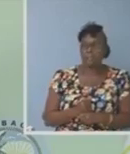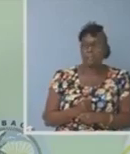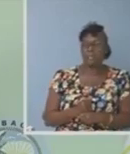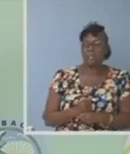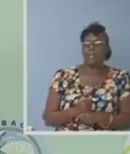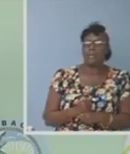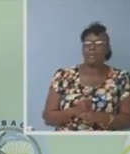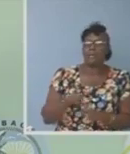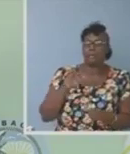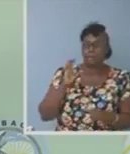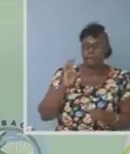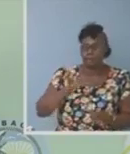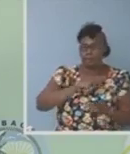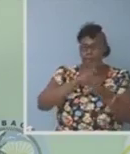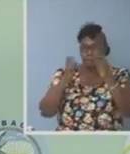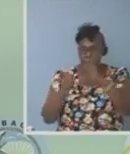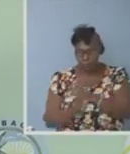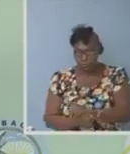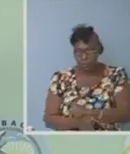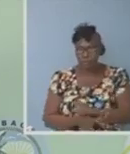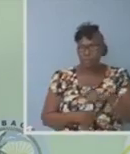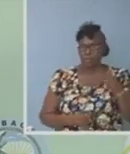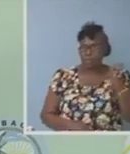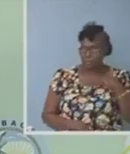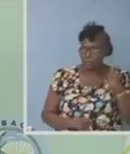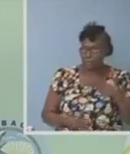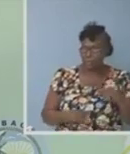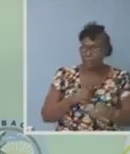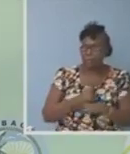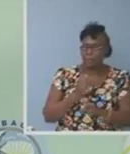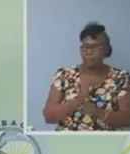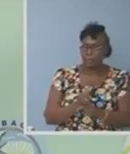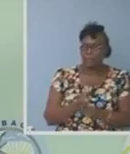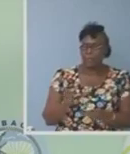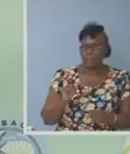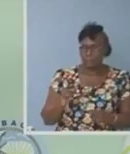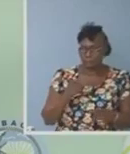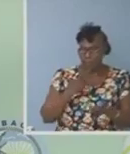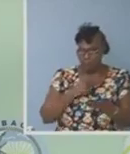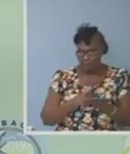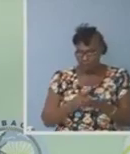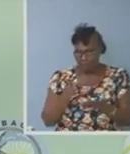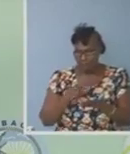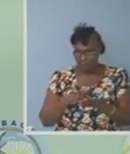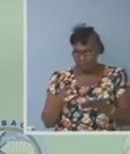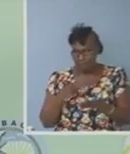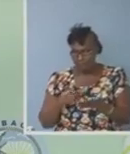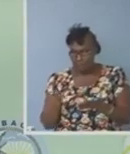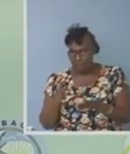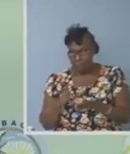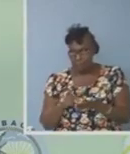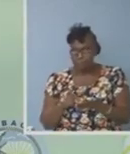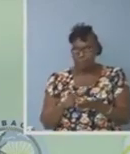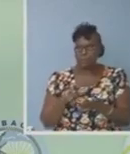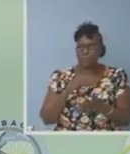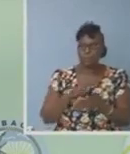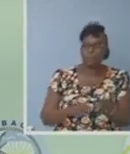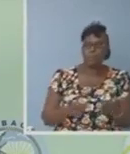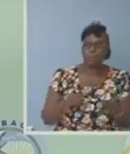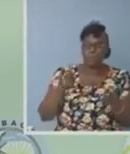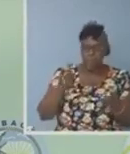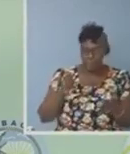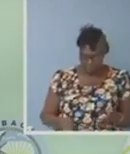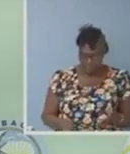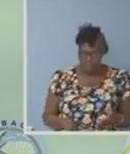foreign exchange in Tobago to allow them to purchase these vital goods and supplies